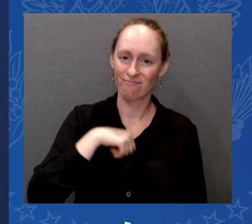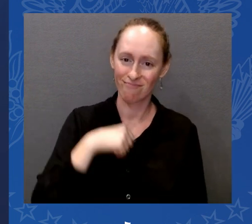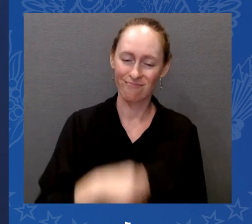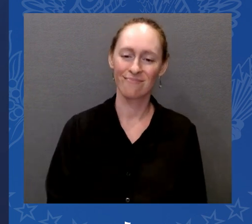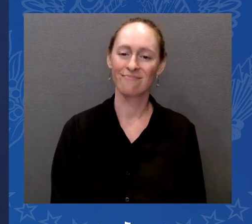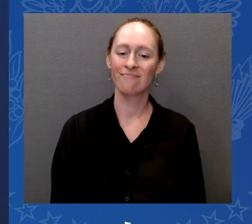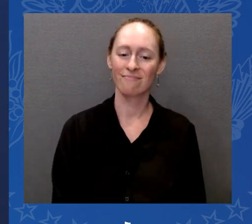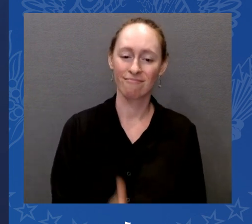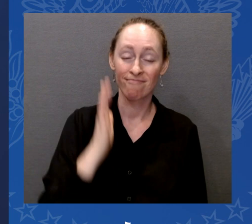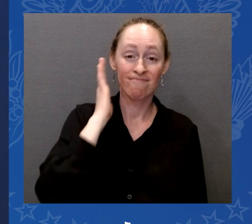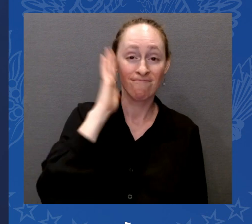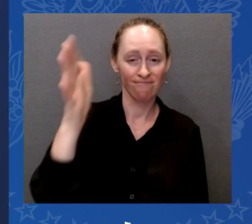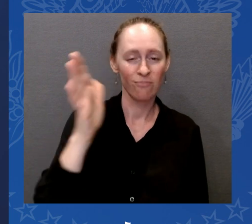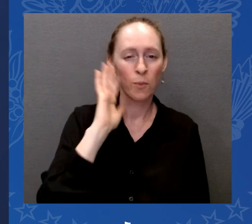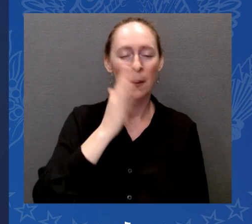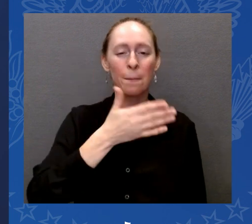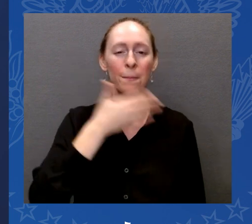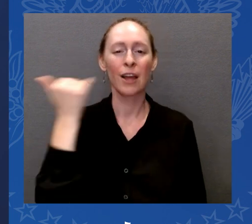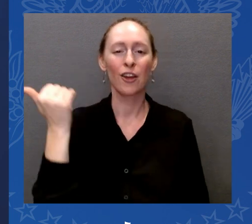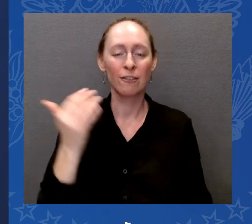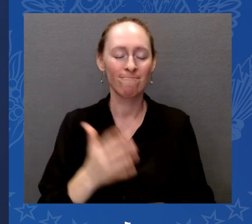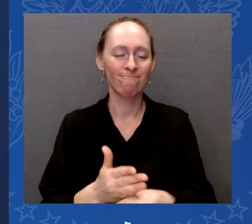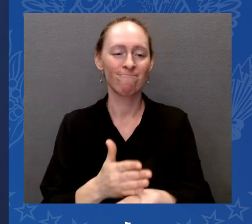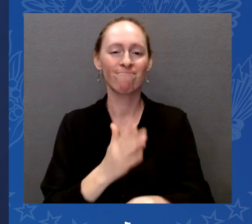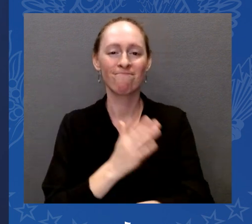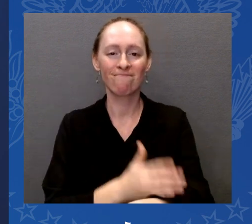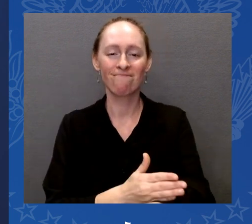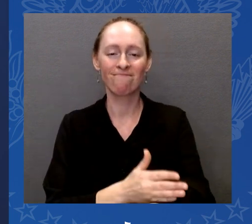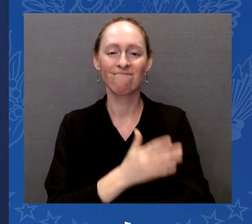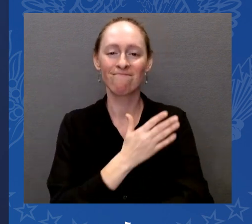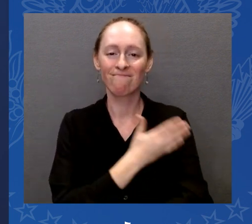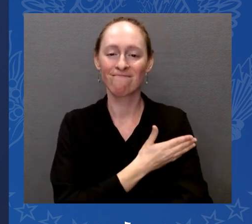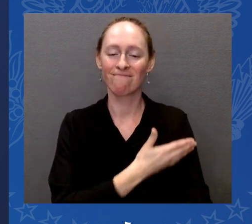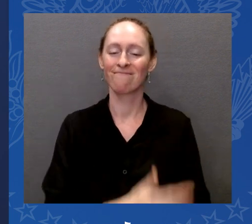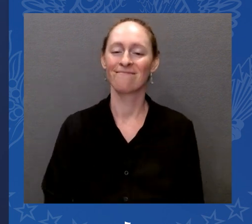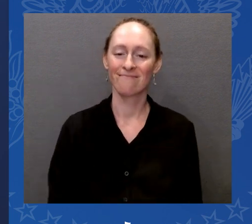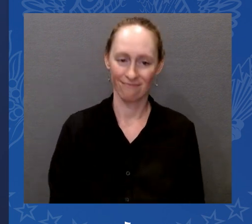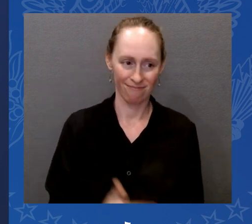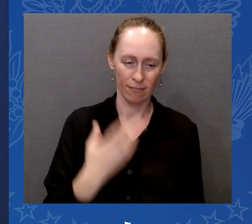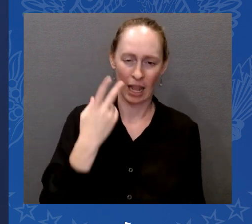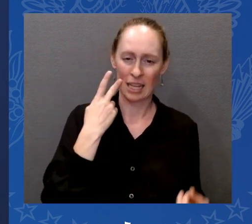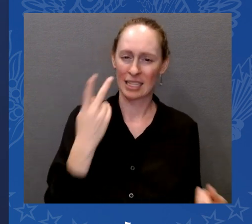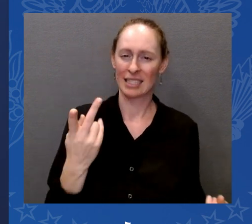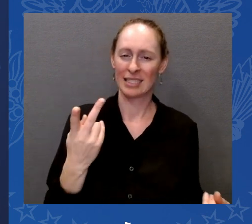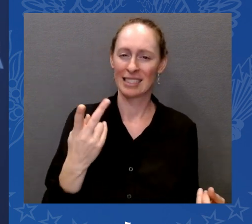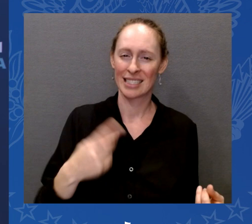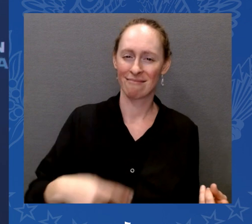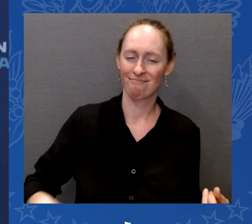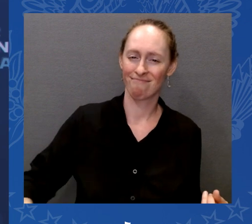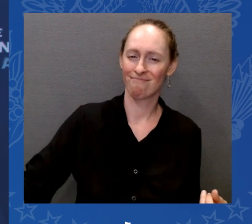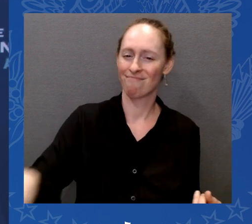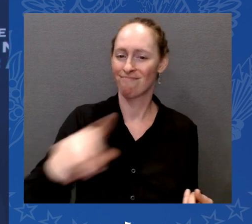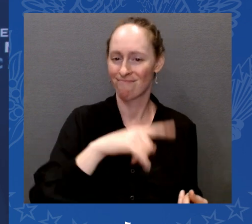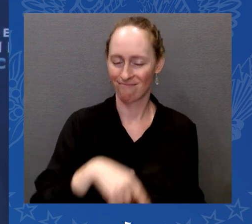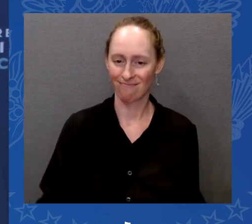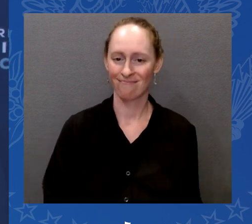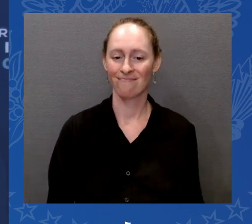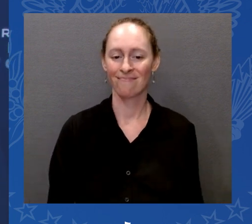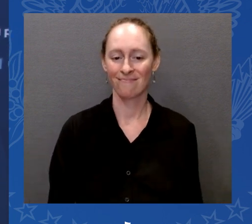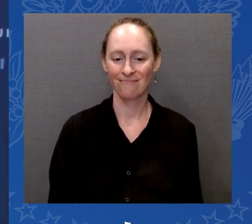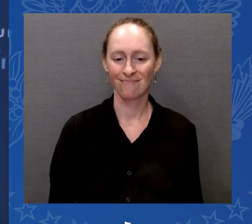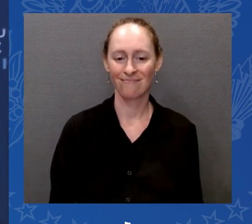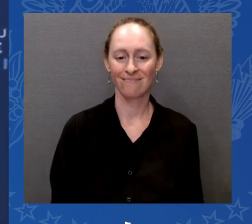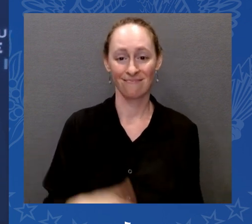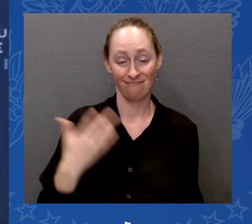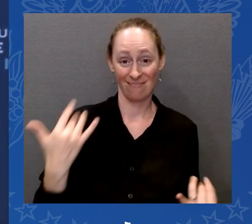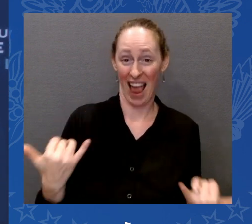Proving it to everyone, proving to the world that our best days are ahead of us. I know every major world leader because of the nature of my job, and before